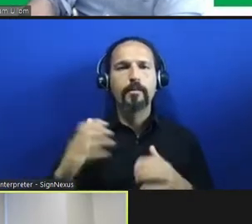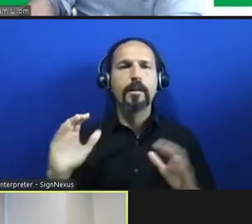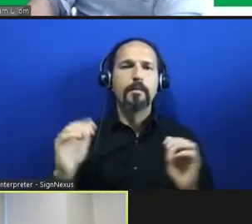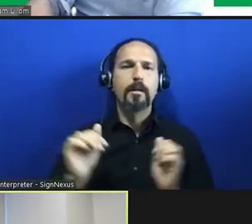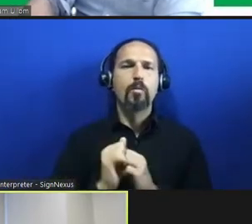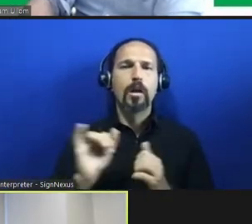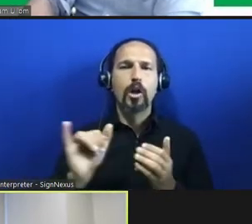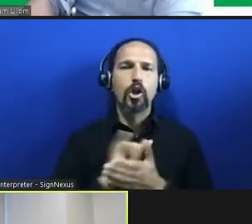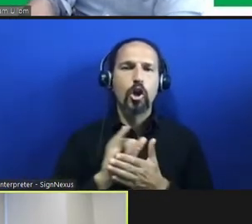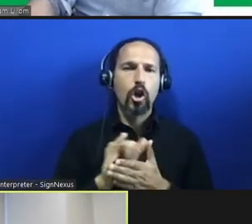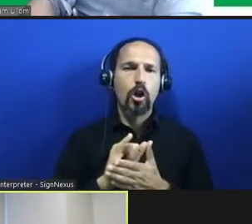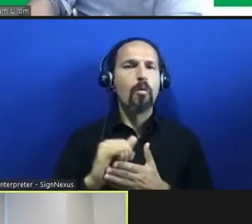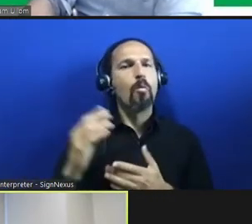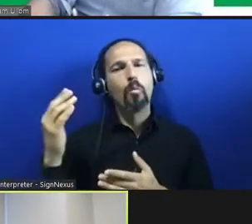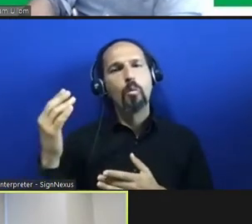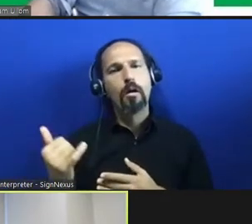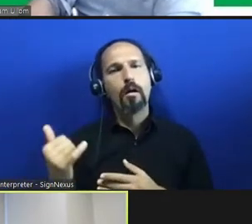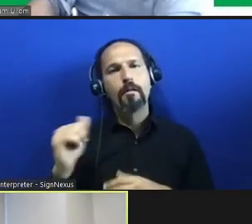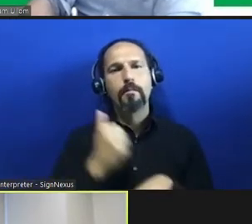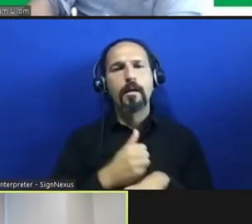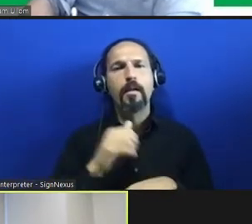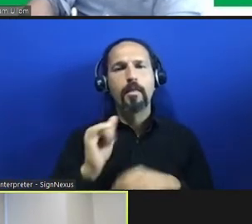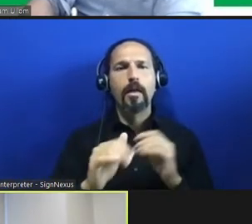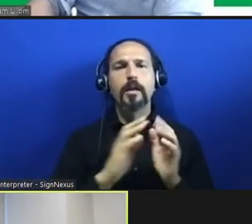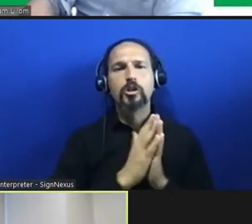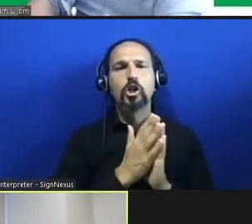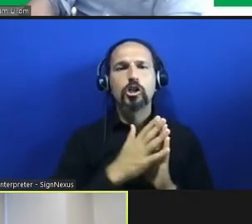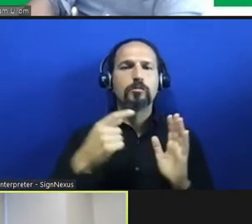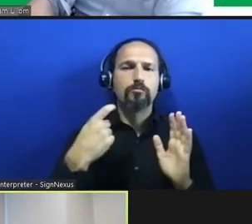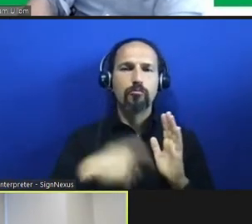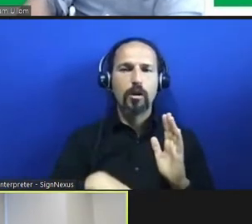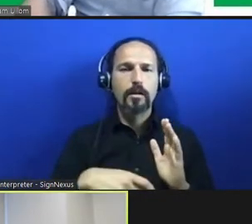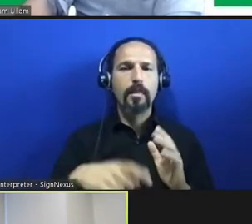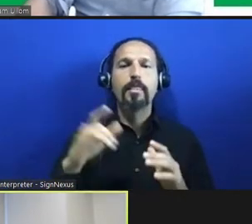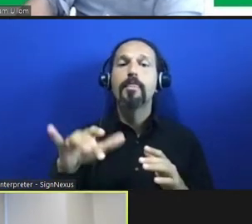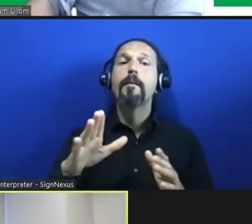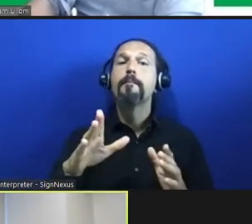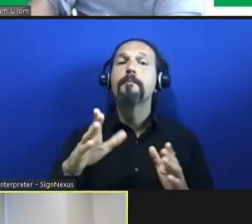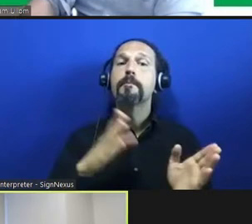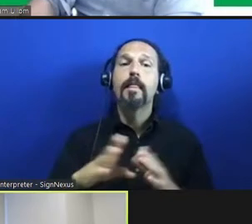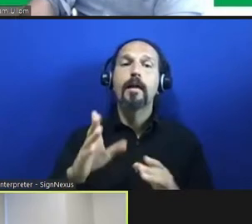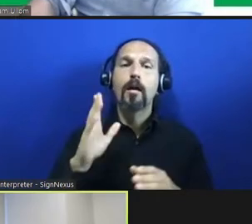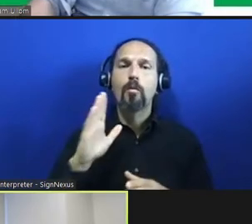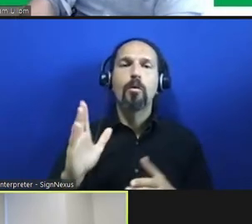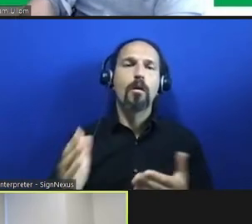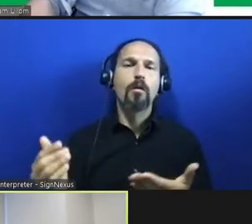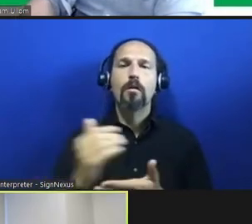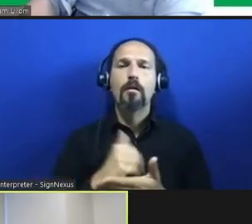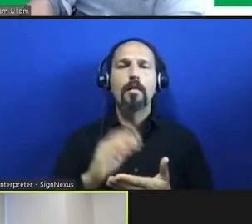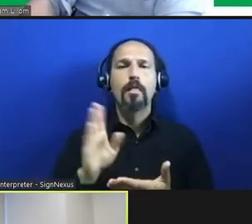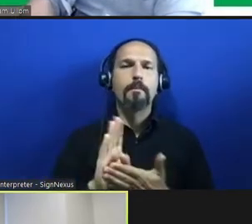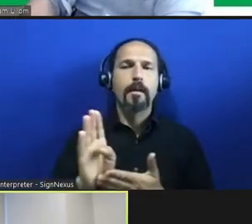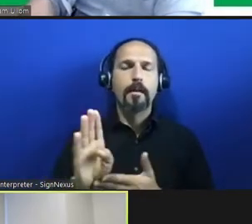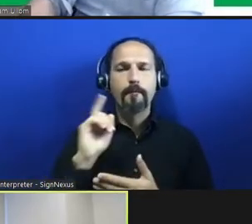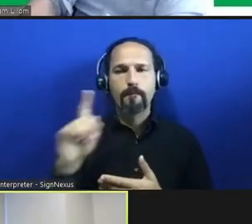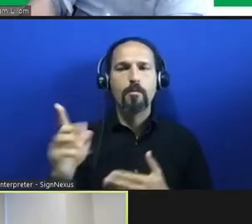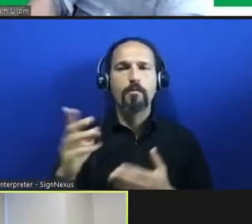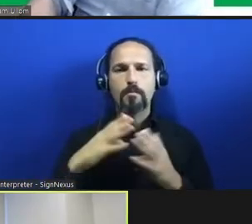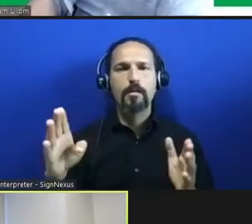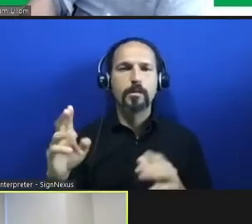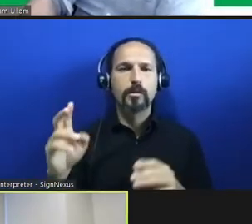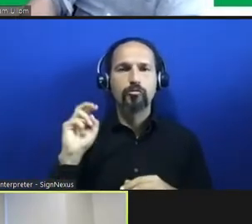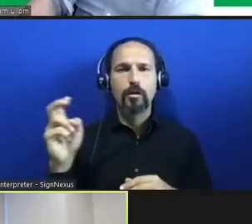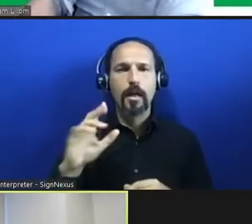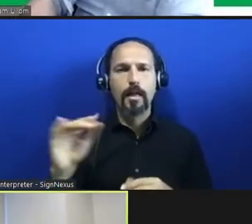based partly on congestion prices the object of the plan is to raise over a billion dollars for public transportation and to